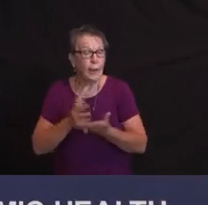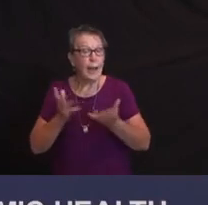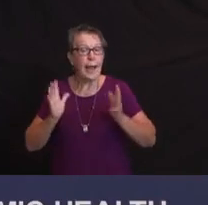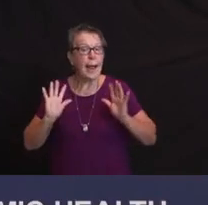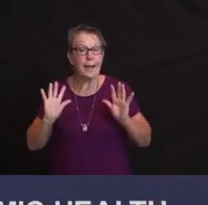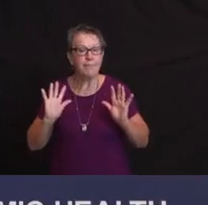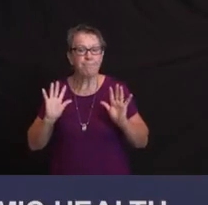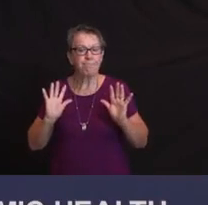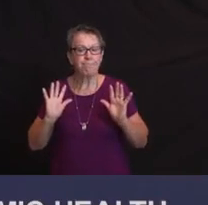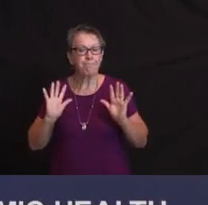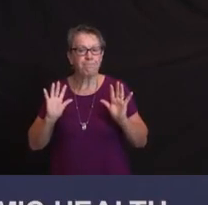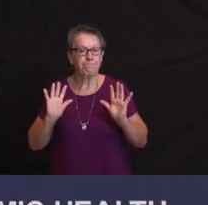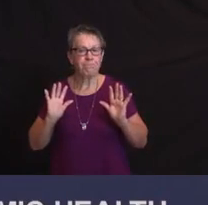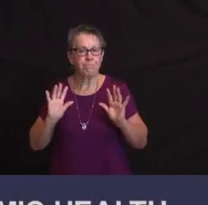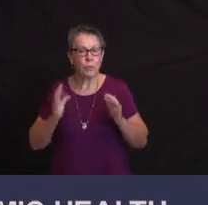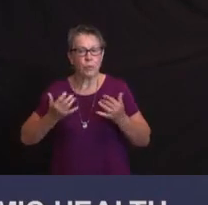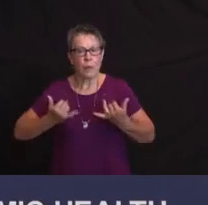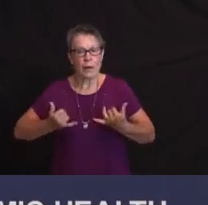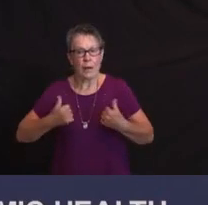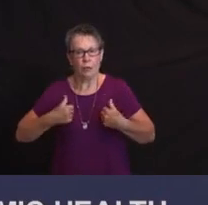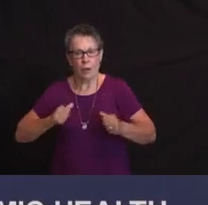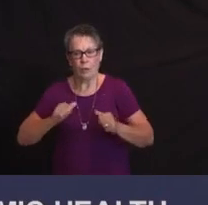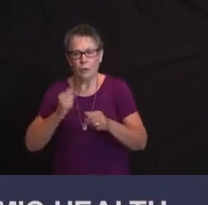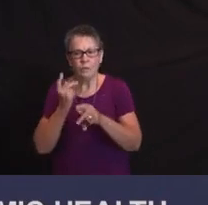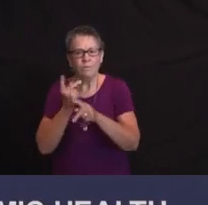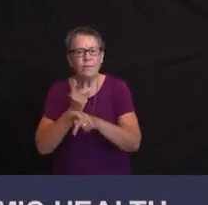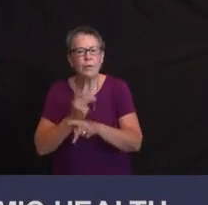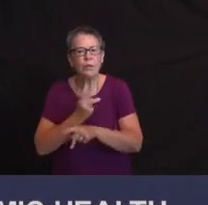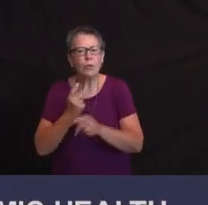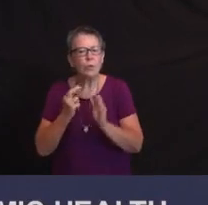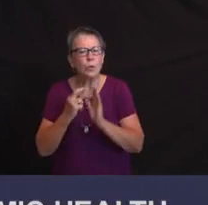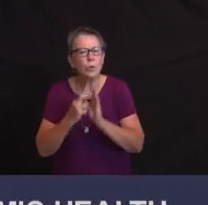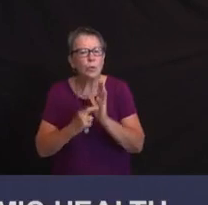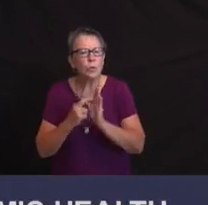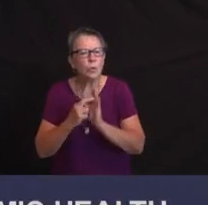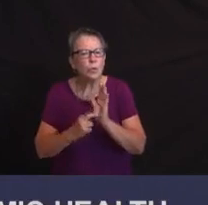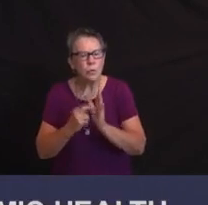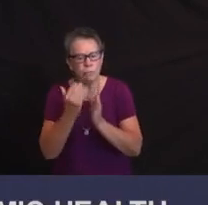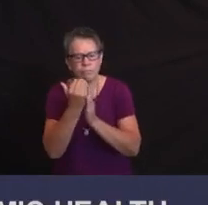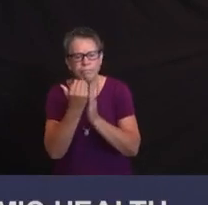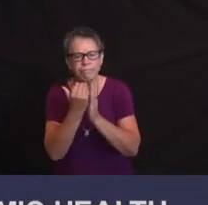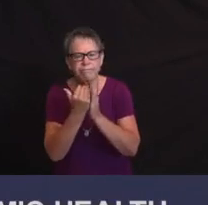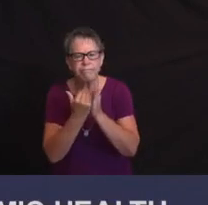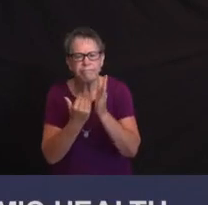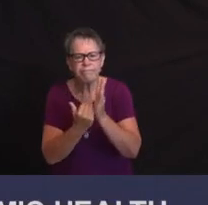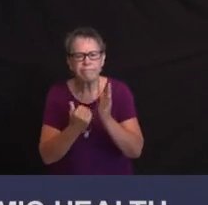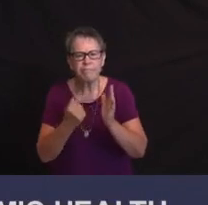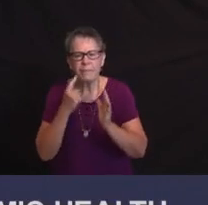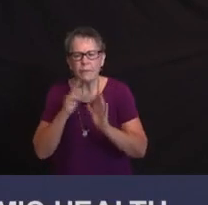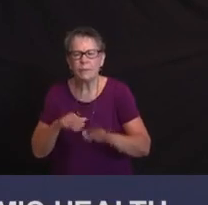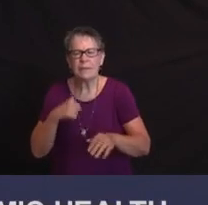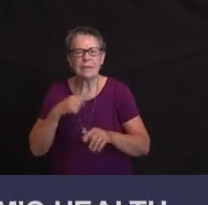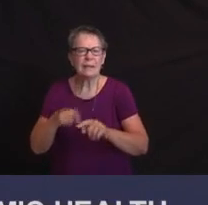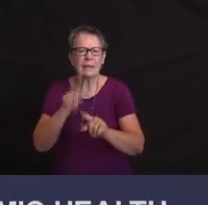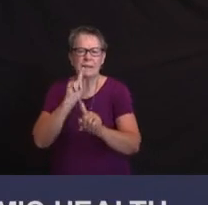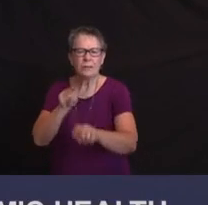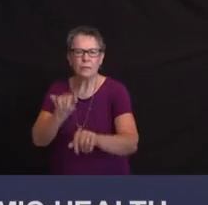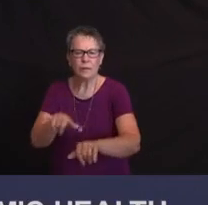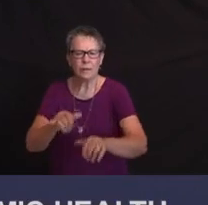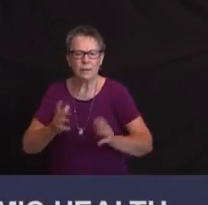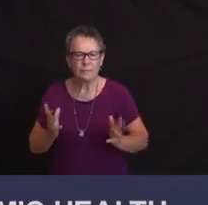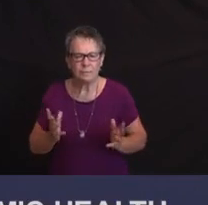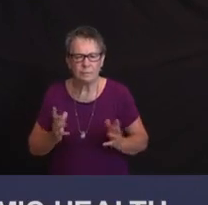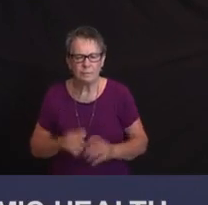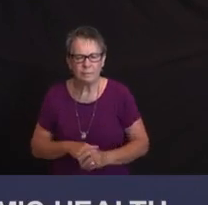being promulgated as we speak, or being written. Is that fair to say? I don't want to put Judy in the judge and jury